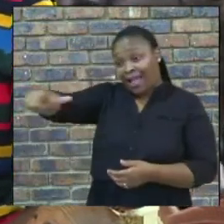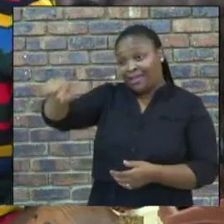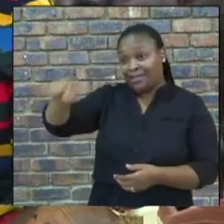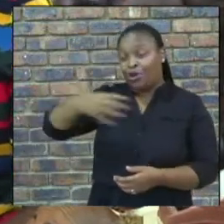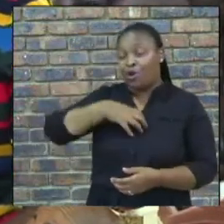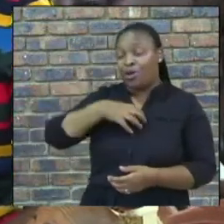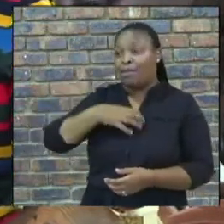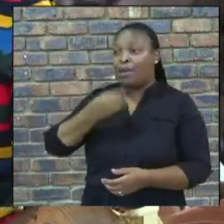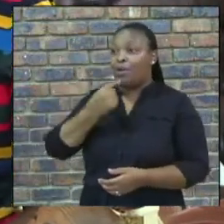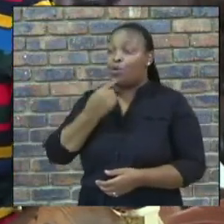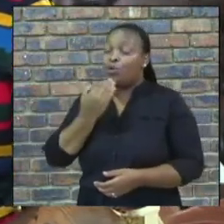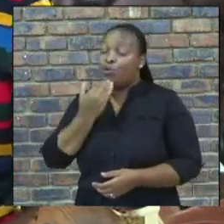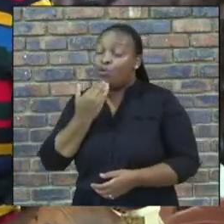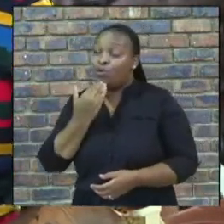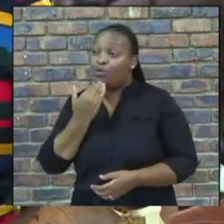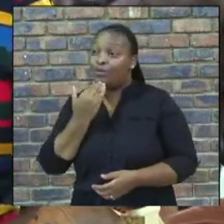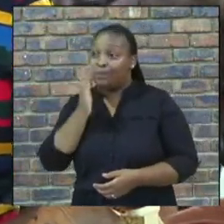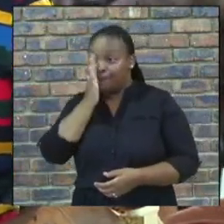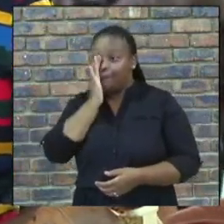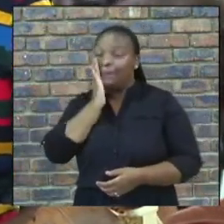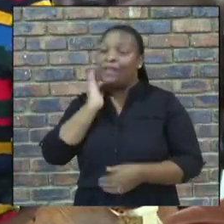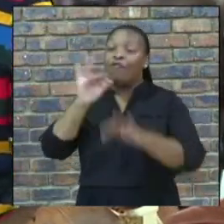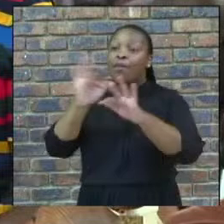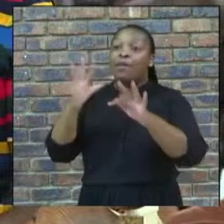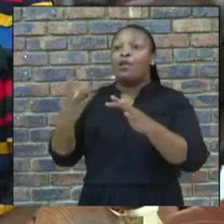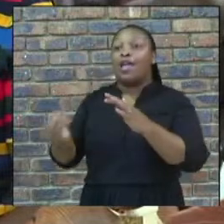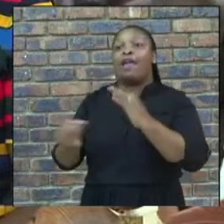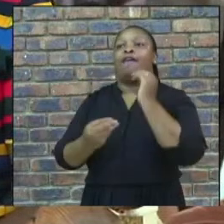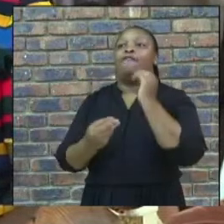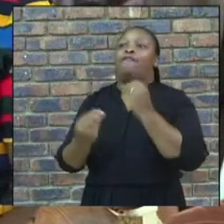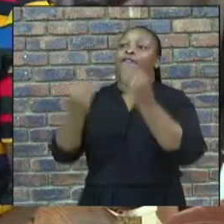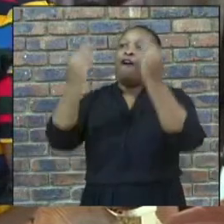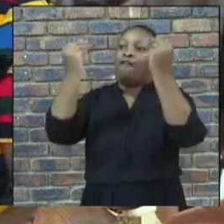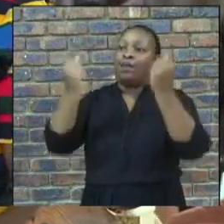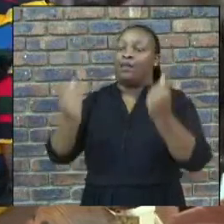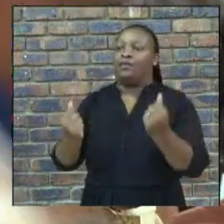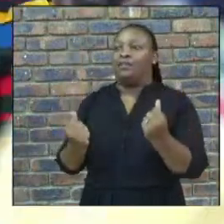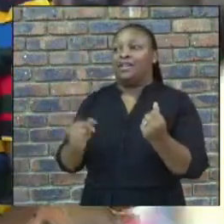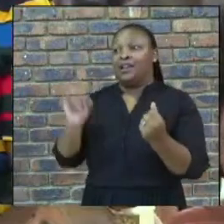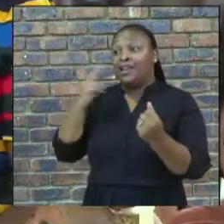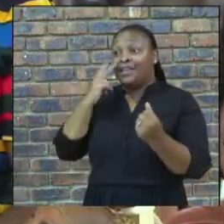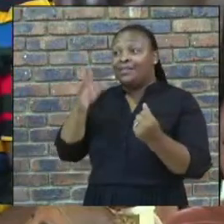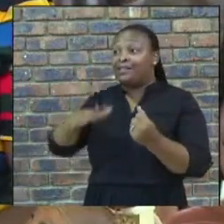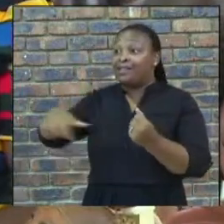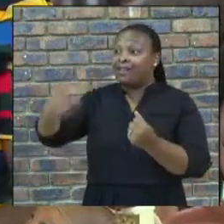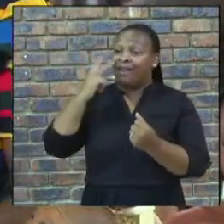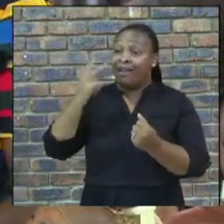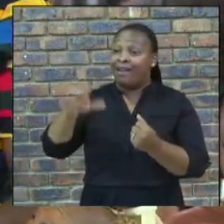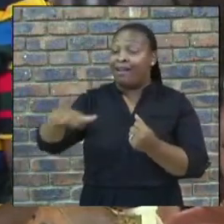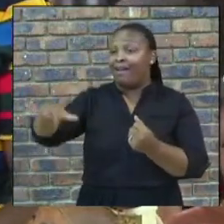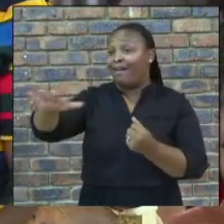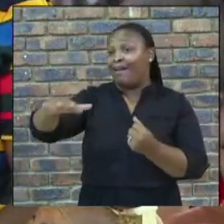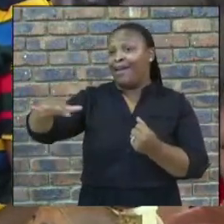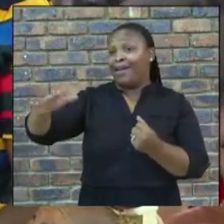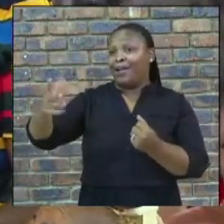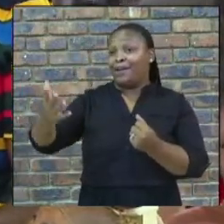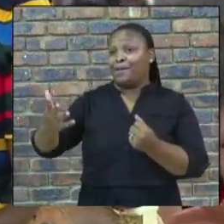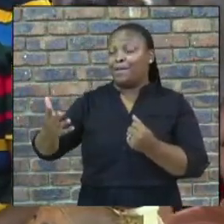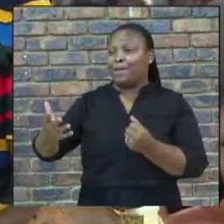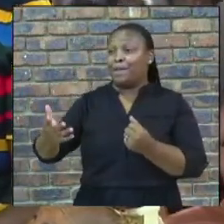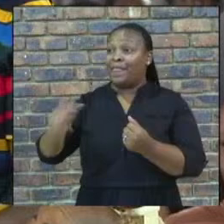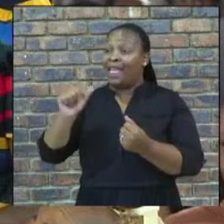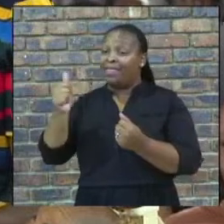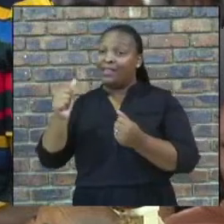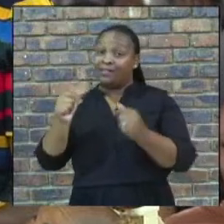who are in Europe. And now what I've seen here in this clause, there's some sort of protection which